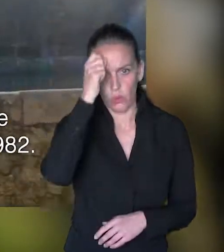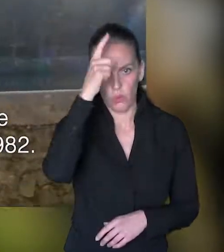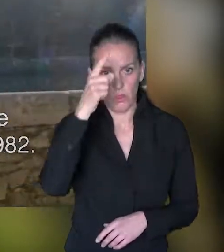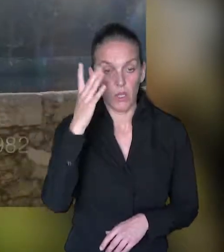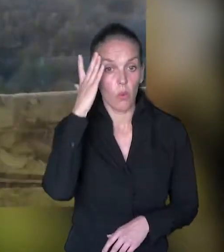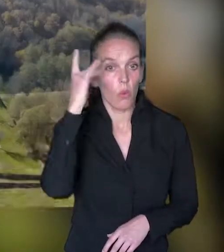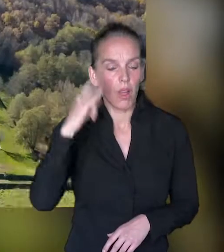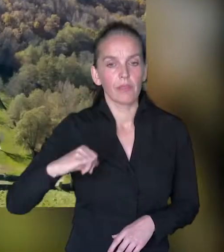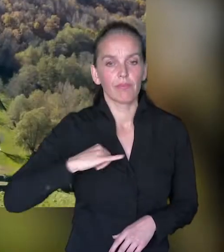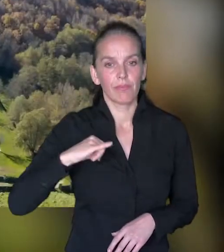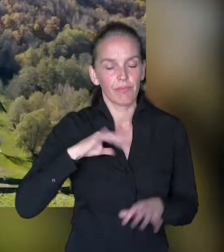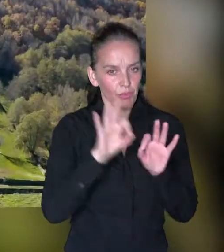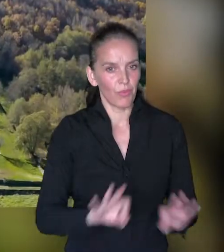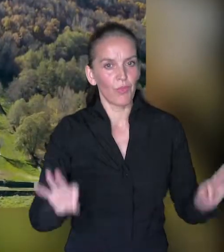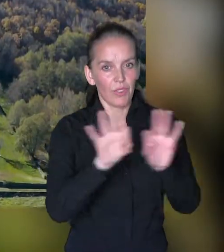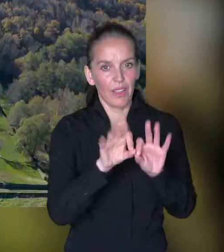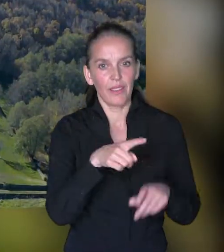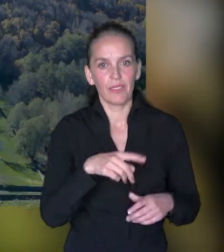in 1982.